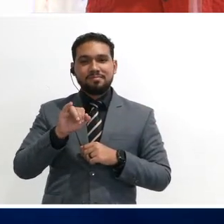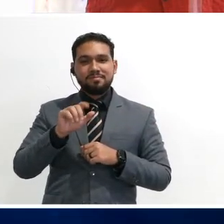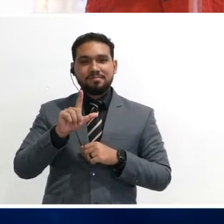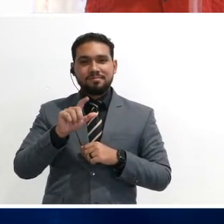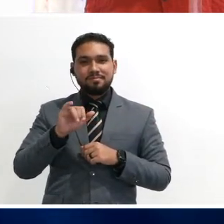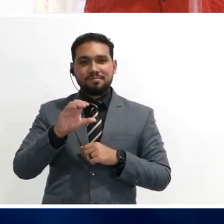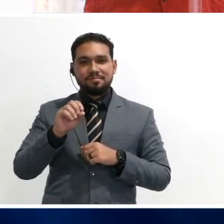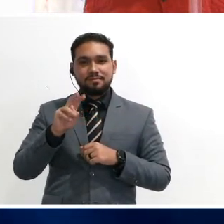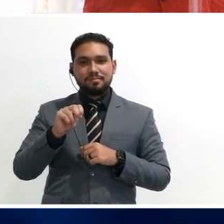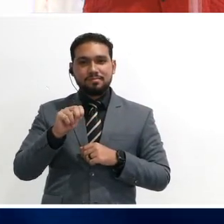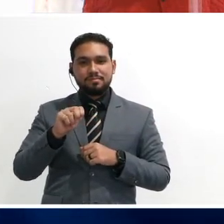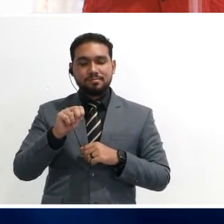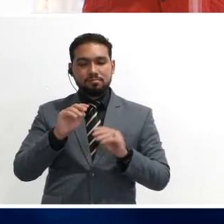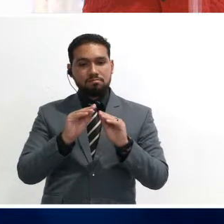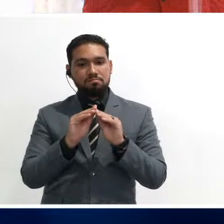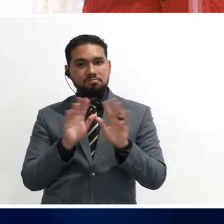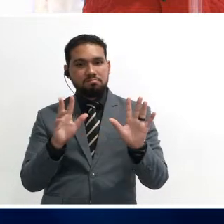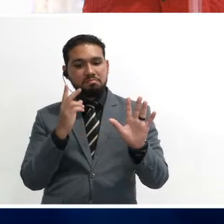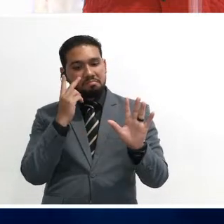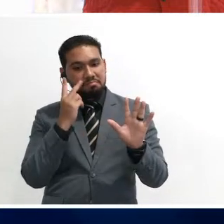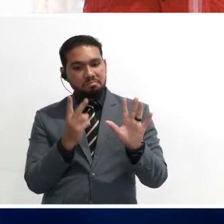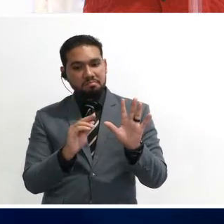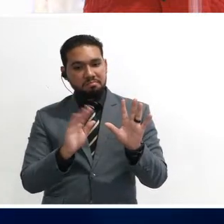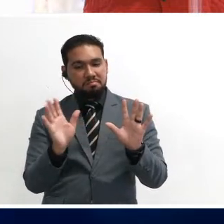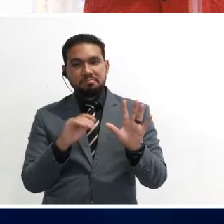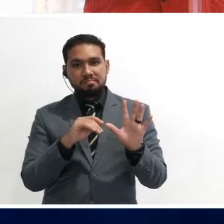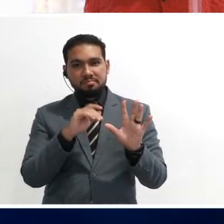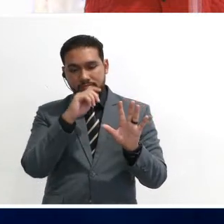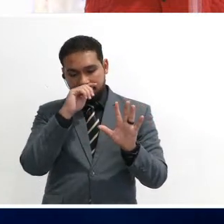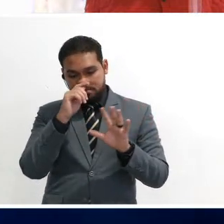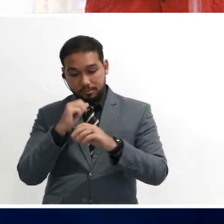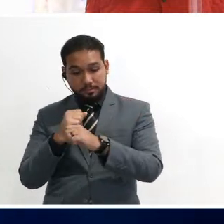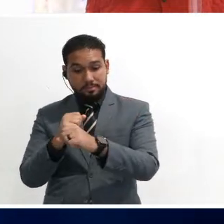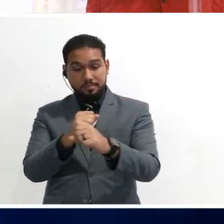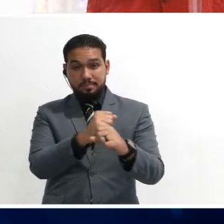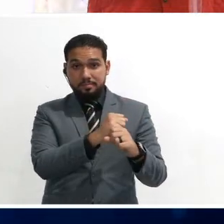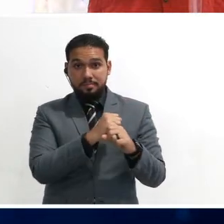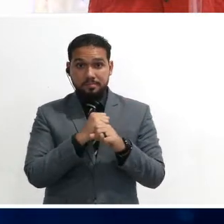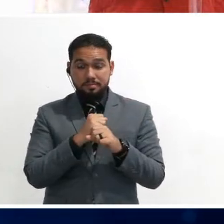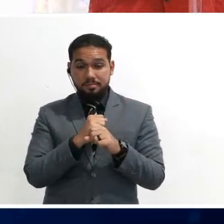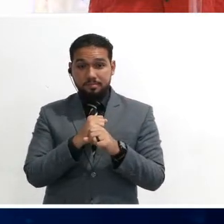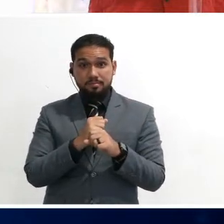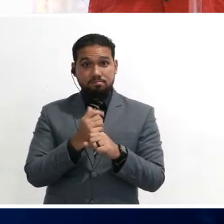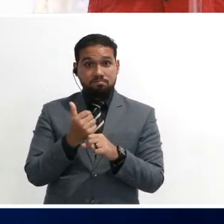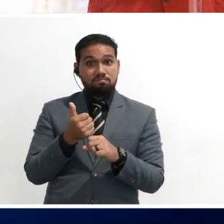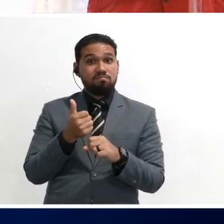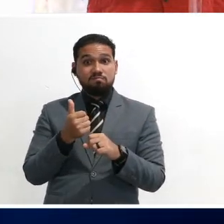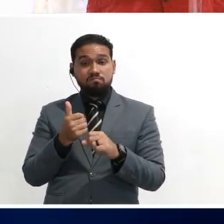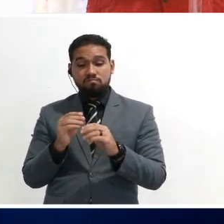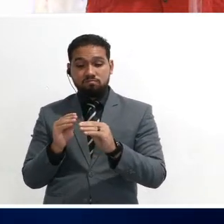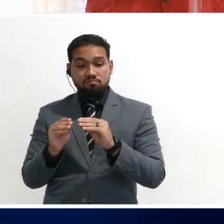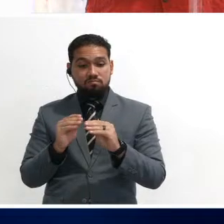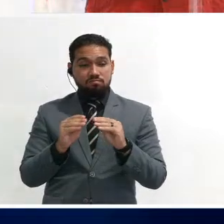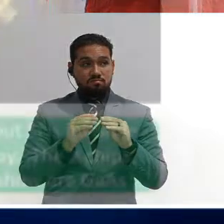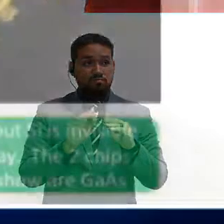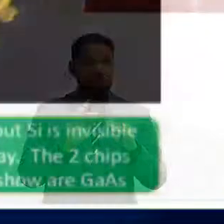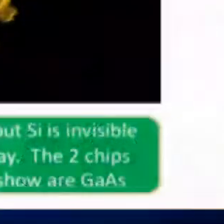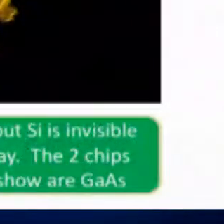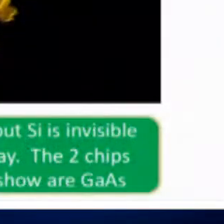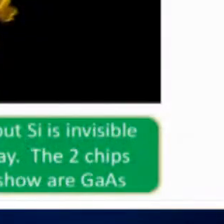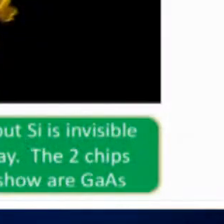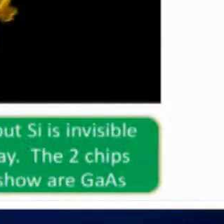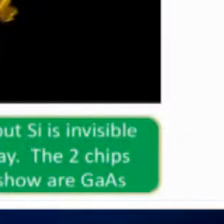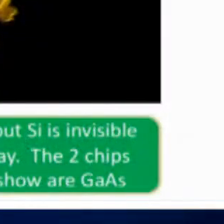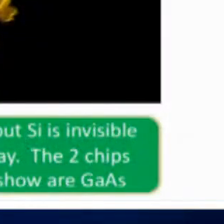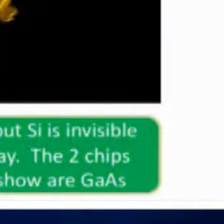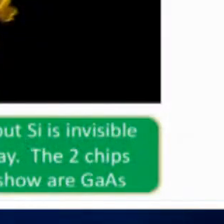picture, you see the bumps of two chips, but nothing else. And then if you look at the 3D x-ray on the right, you're seeing the same